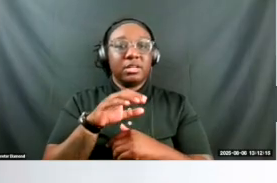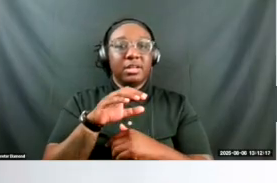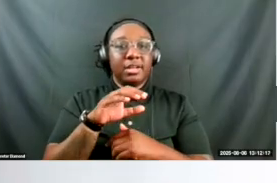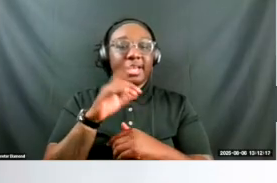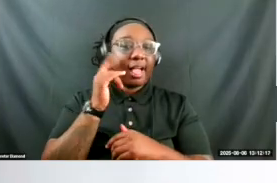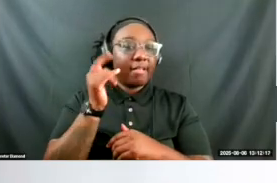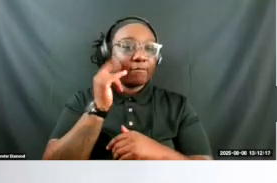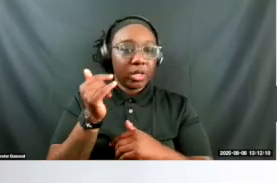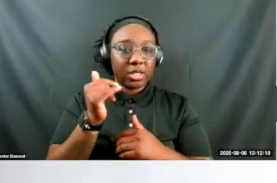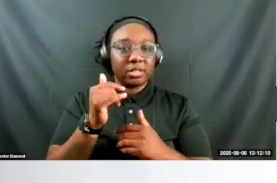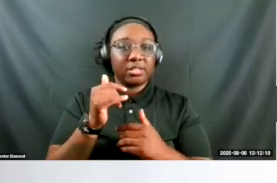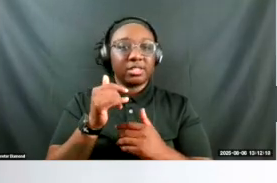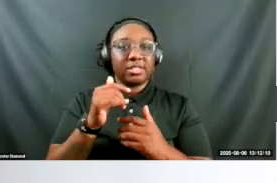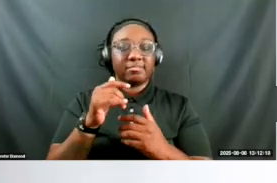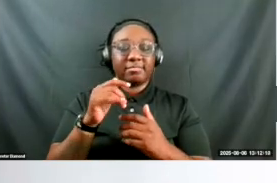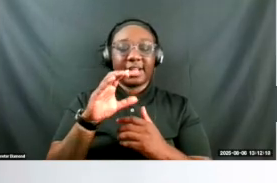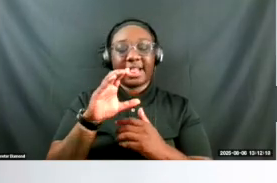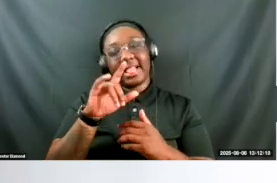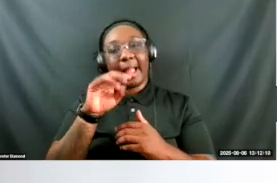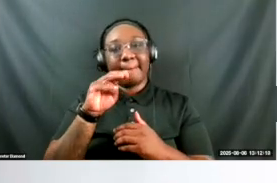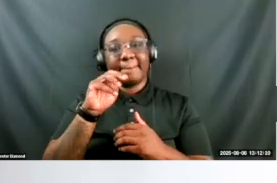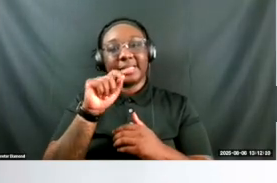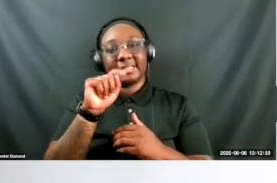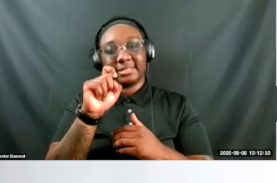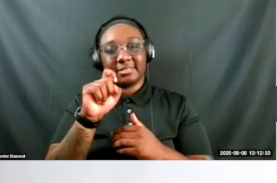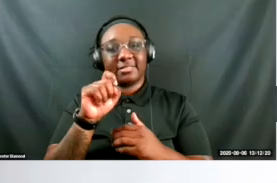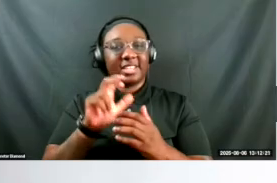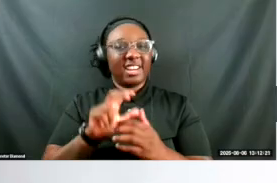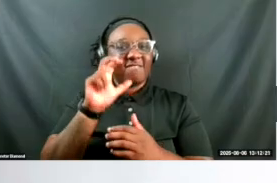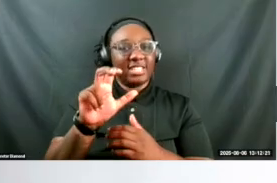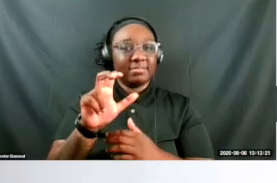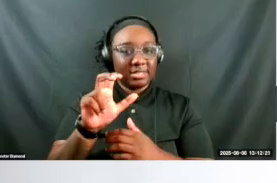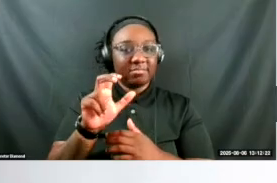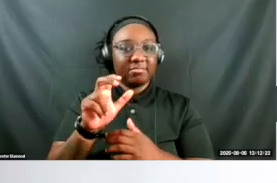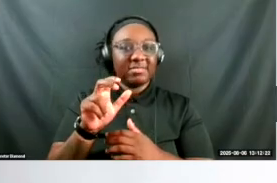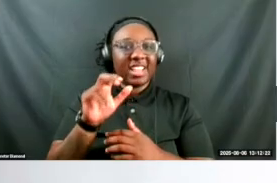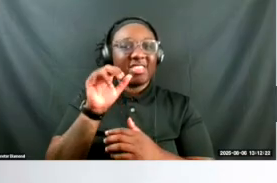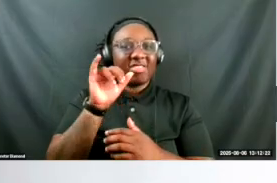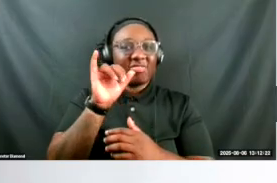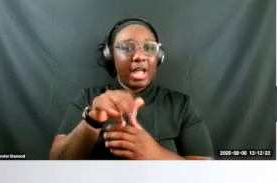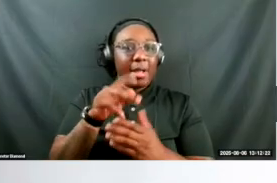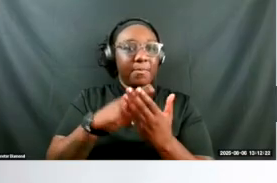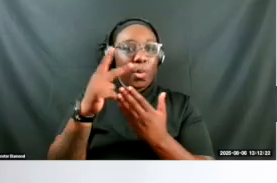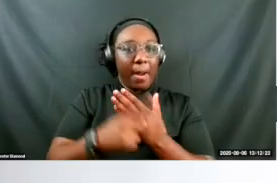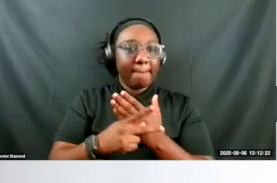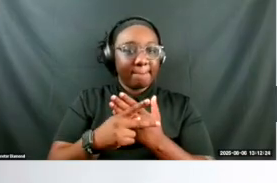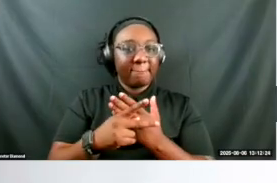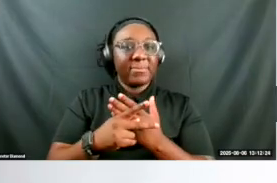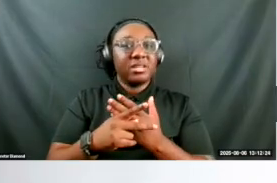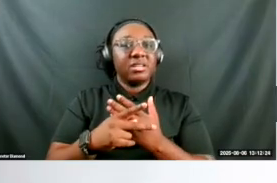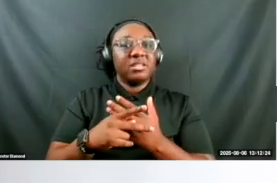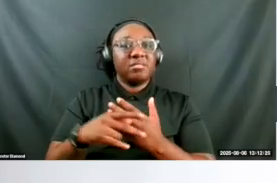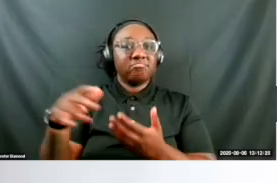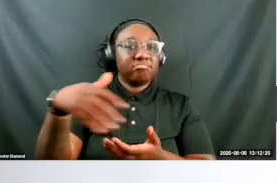quarterly cap-and-trade auctions that are deposited into the Greenhouse Gas Reduction Fund. This program has also received funding from the